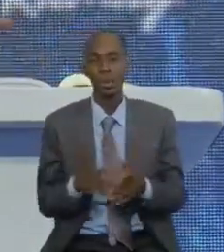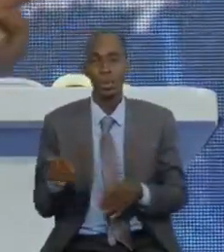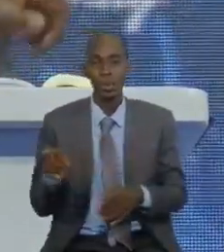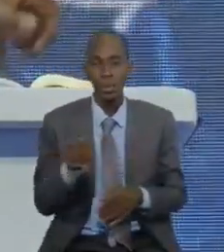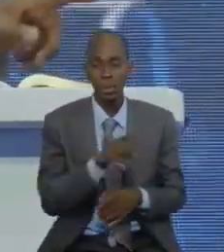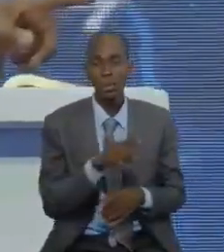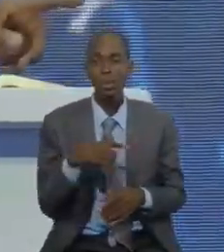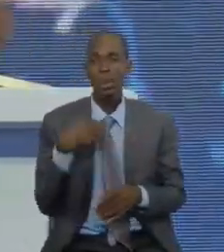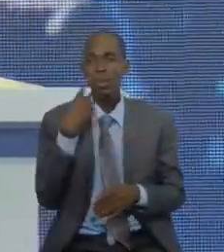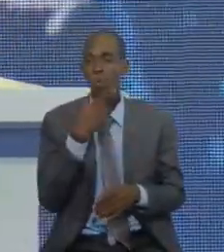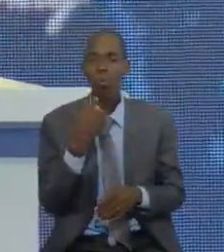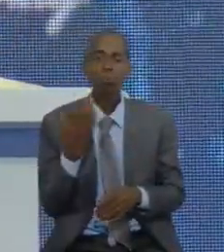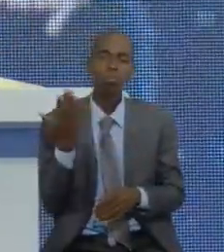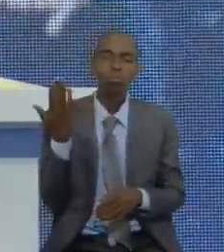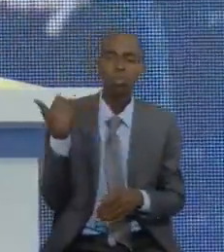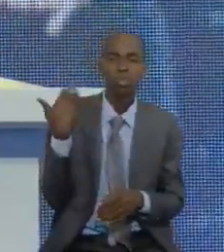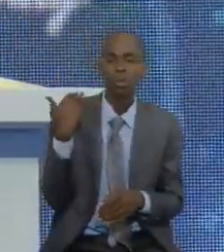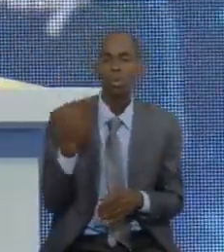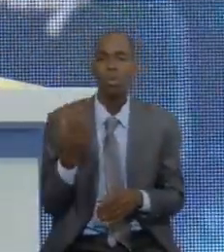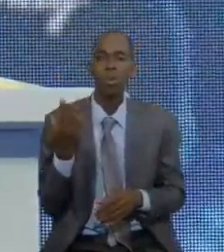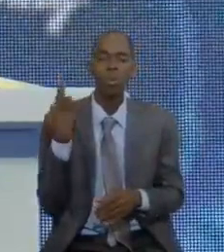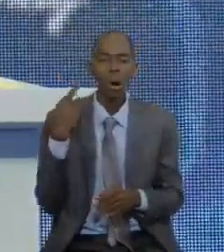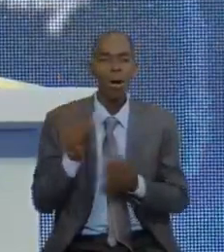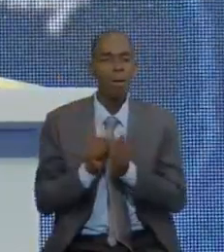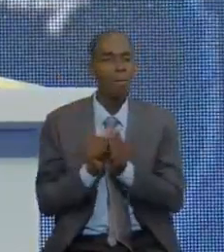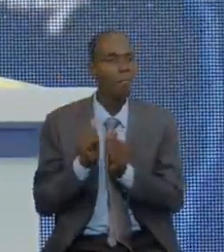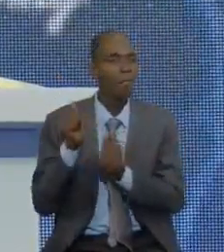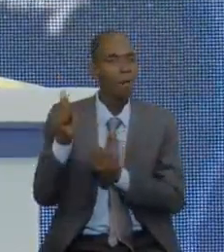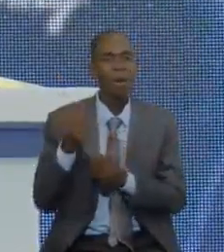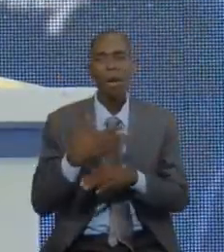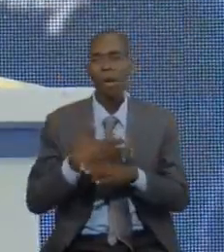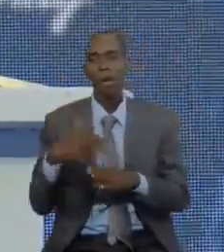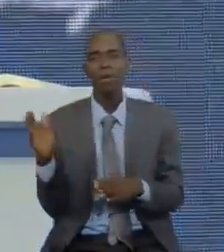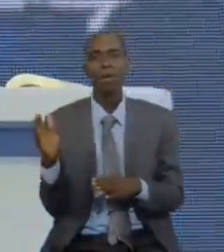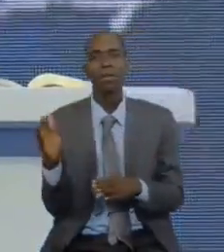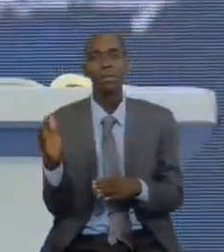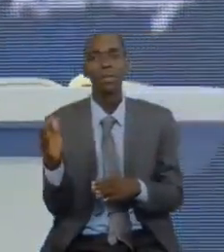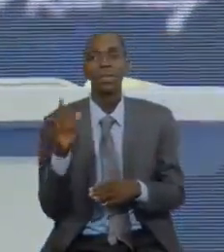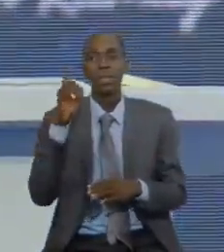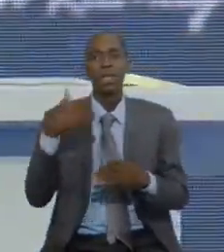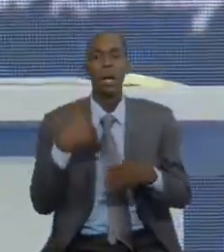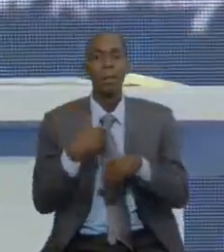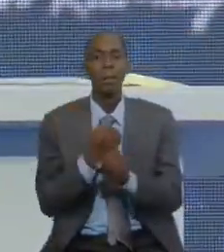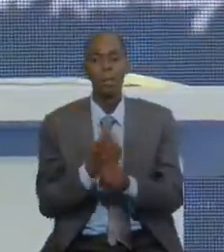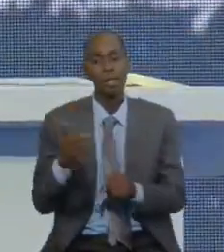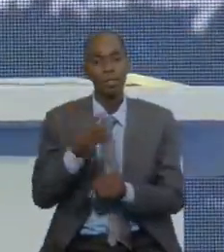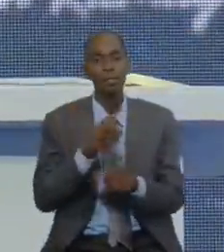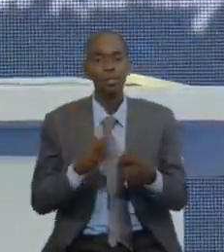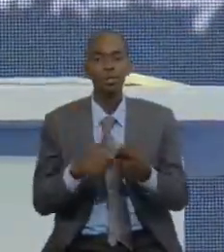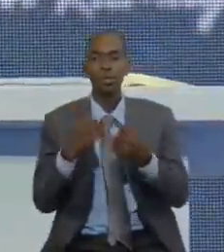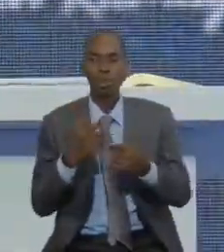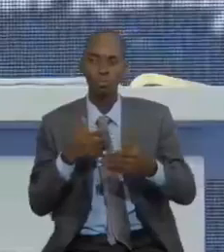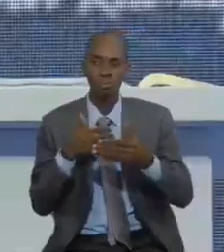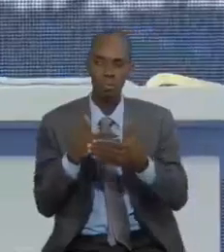who sometimes were far away, far off, he has made you to come near by